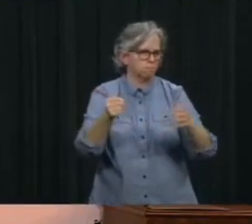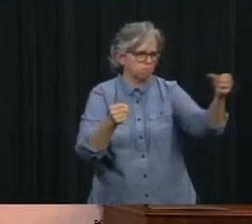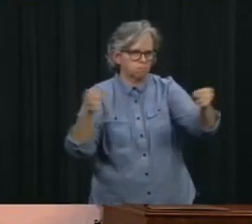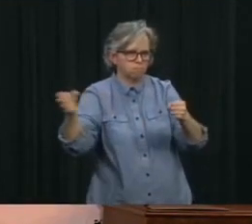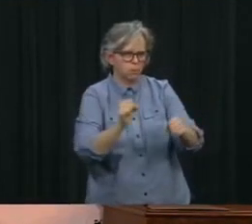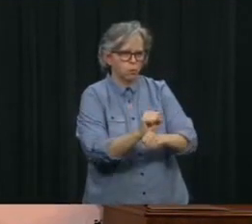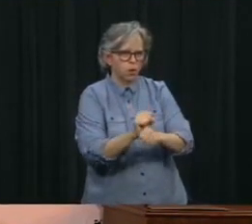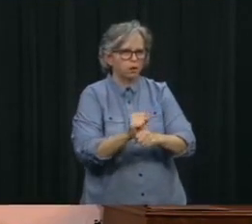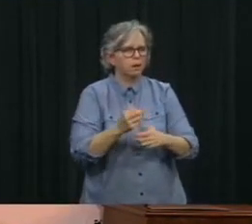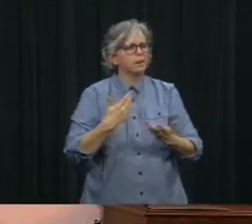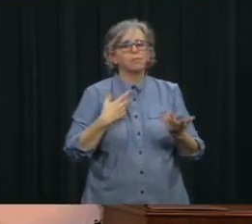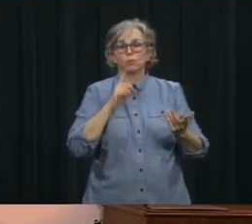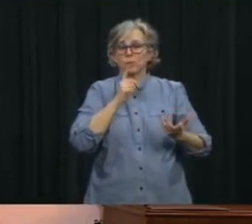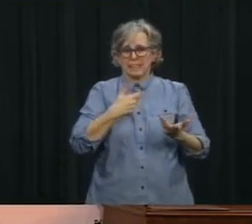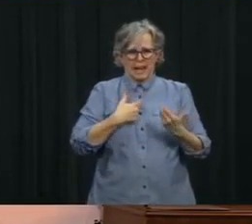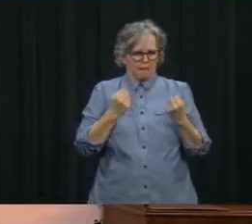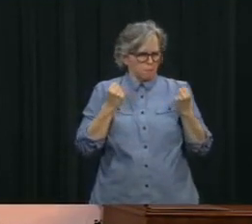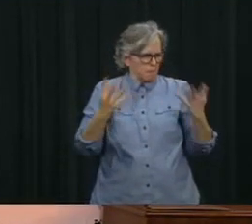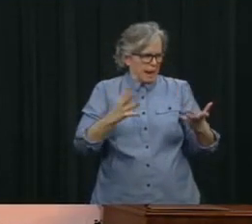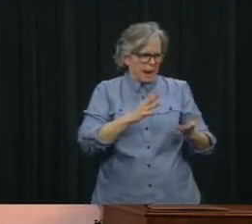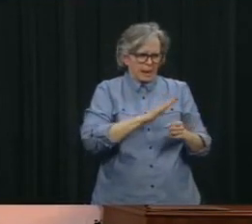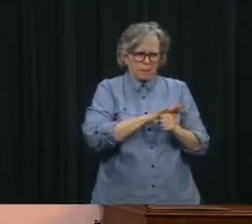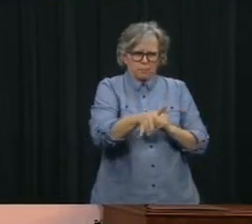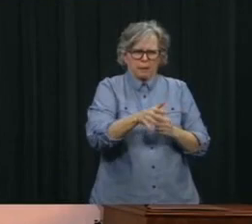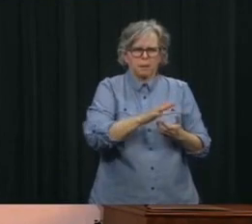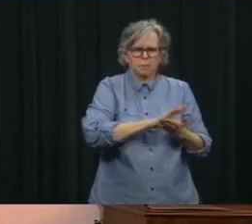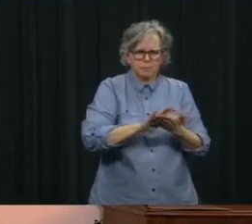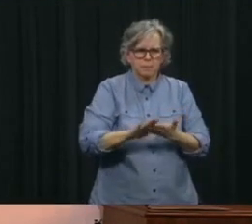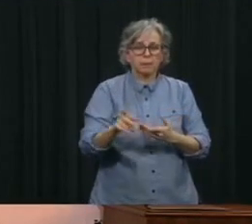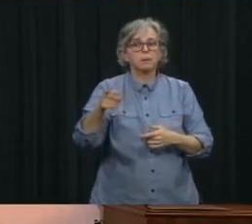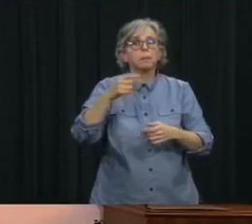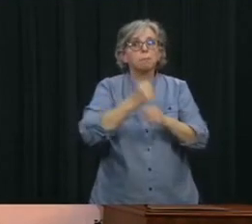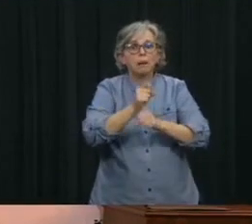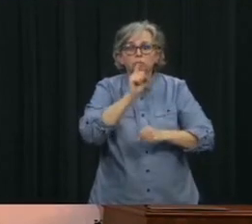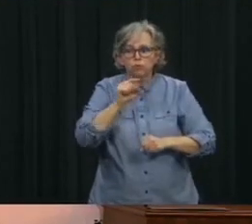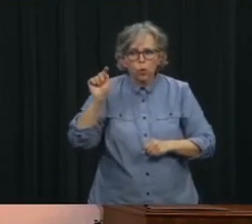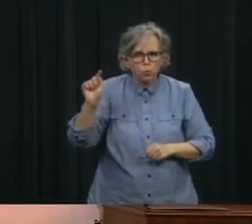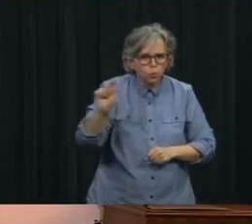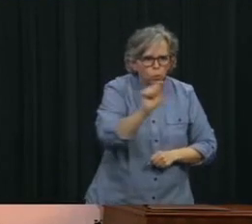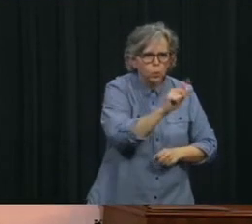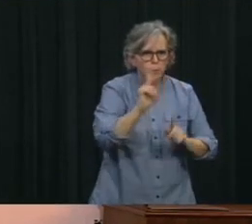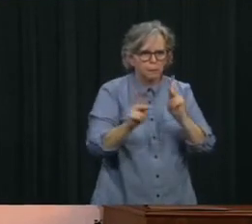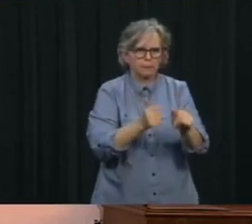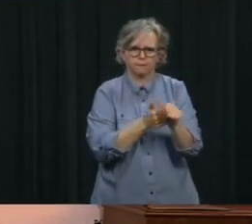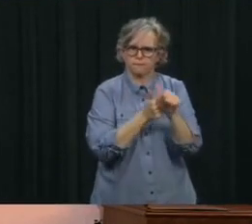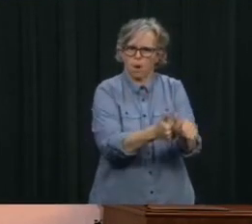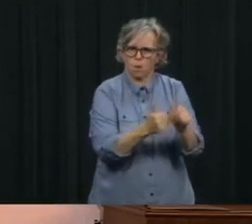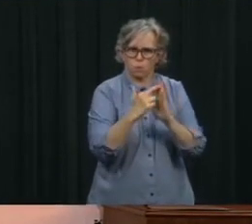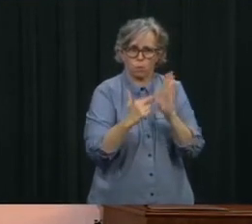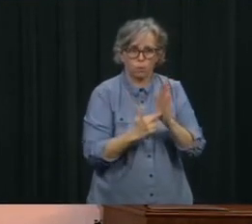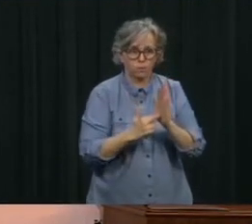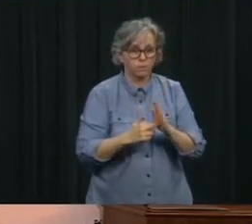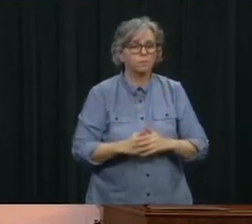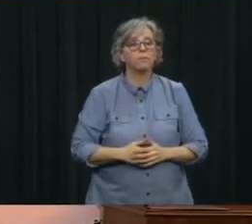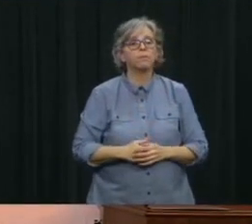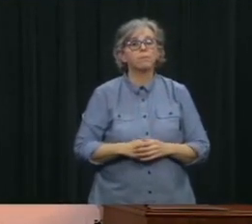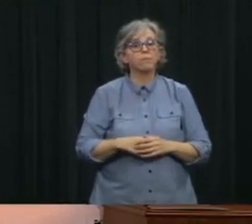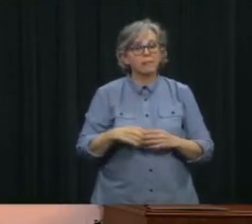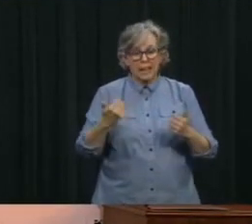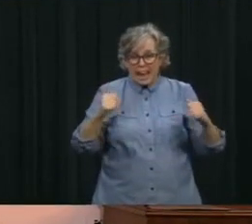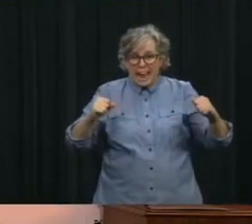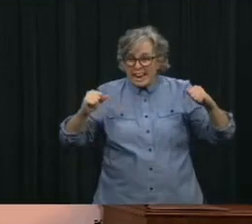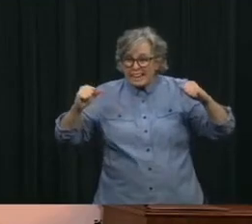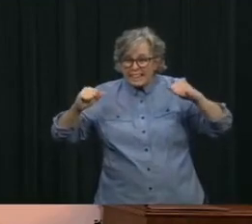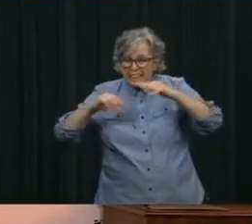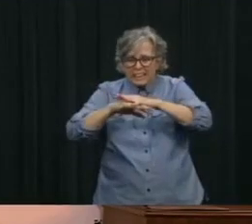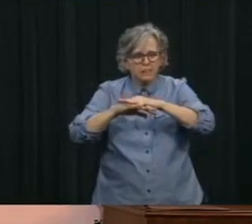employees. They're banning any gatherings without personal spacing. We see that here in the State House